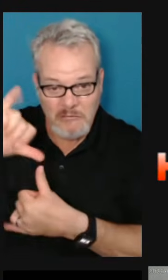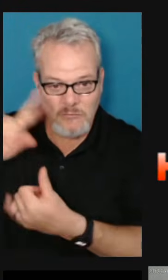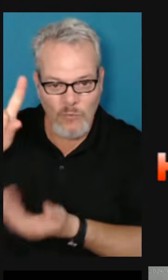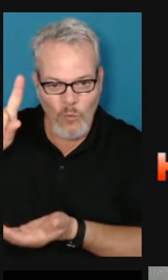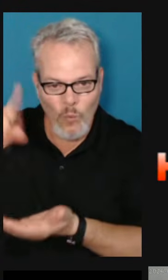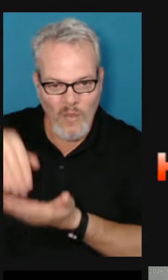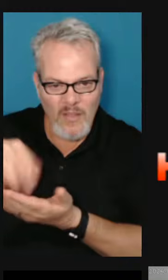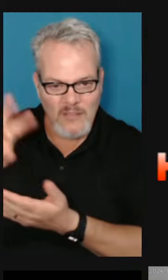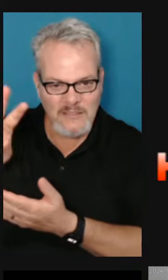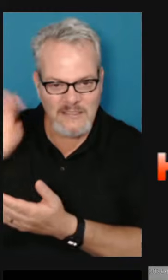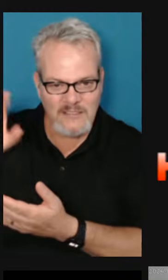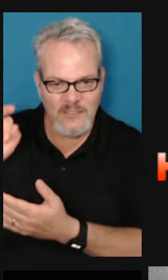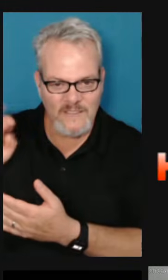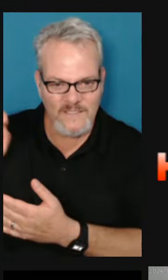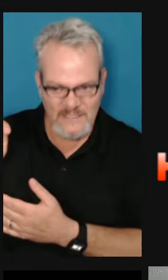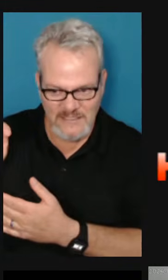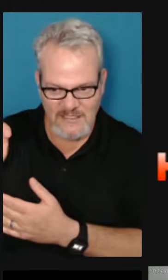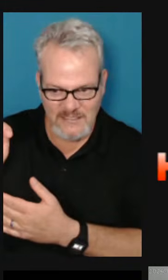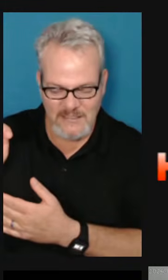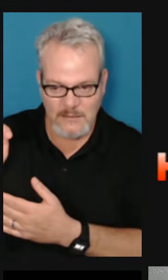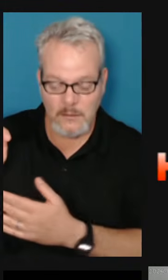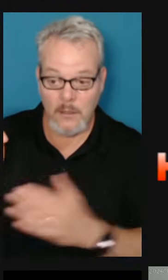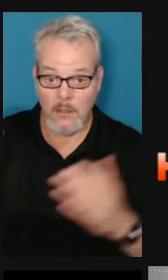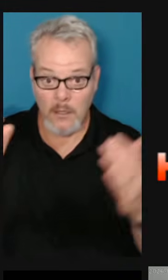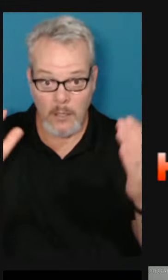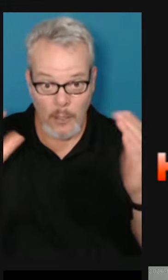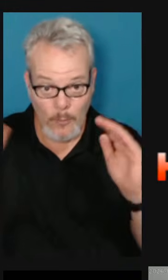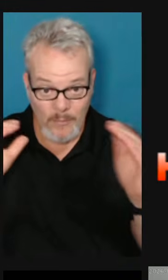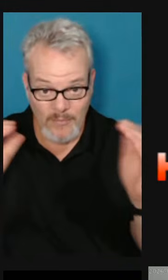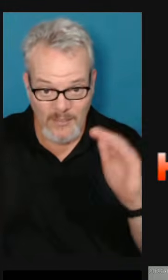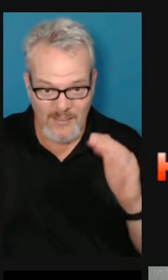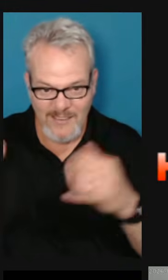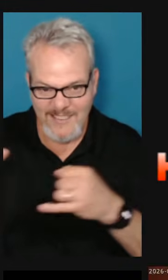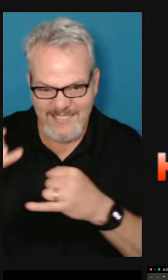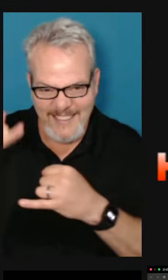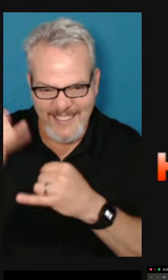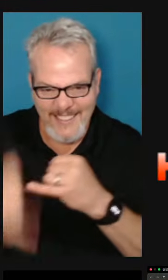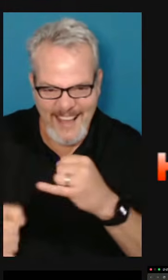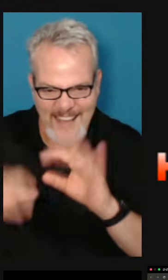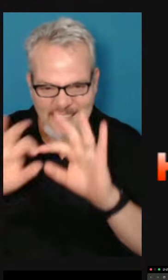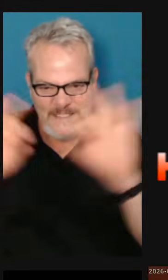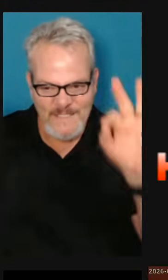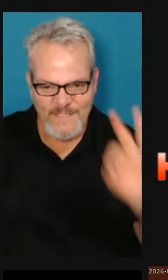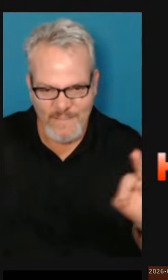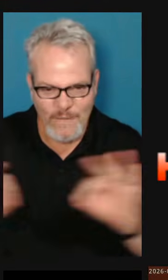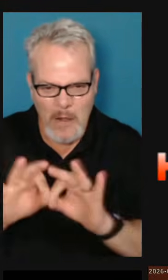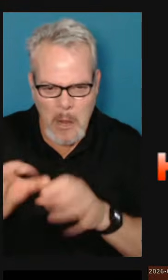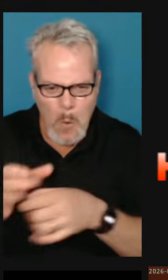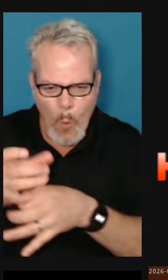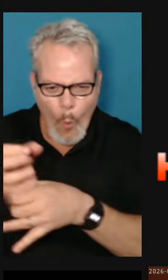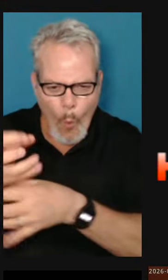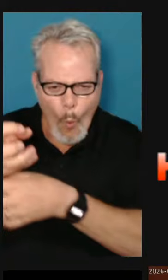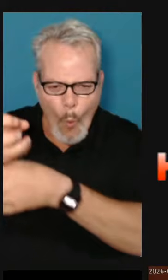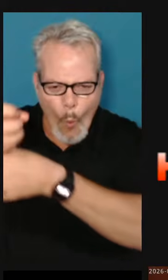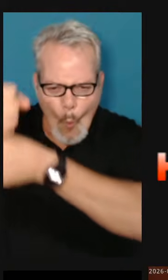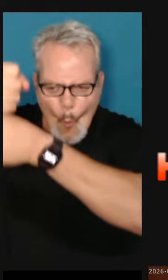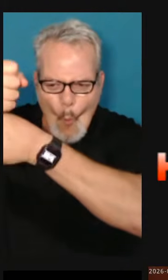here. And for comparison, the very end frame jet looks like